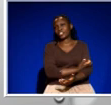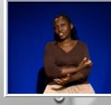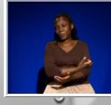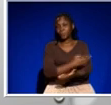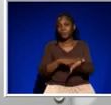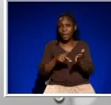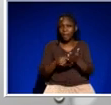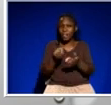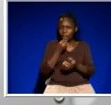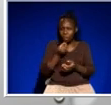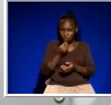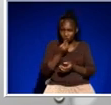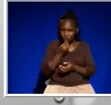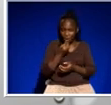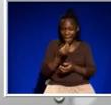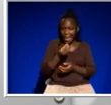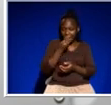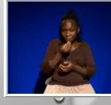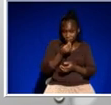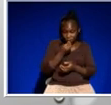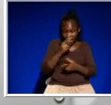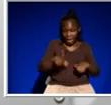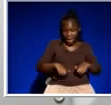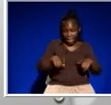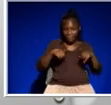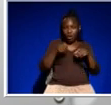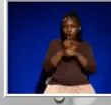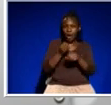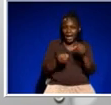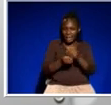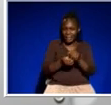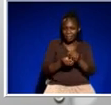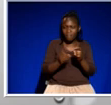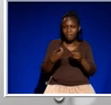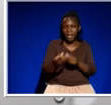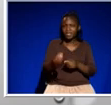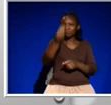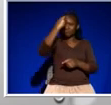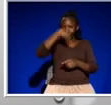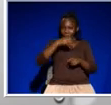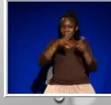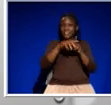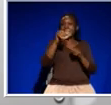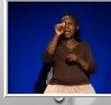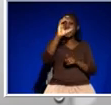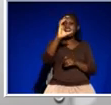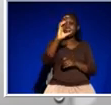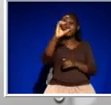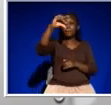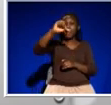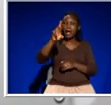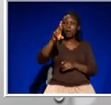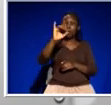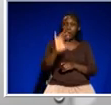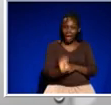the food that these living organisms acquired in our first characteristic is